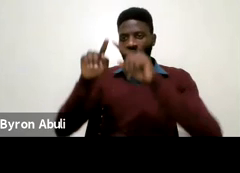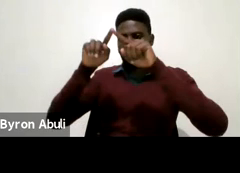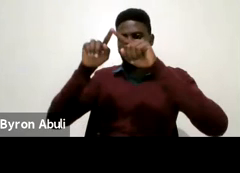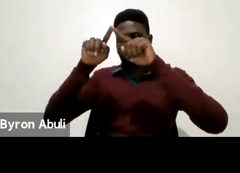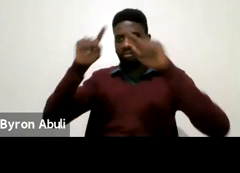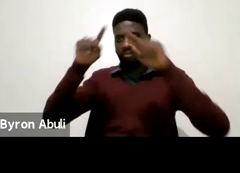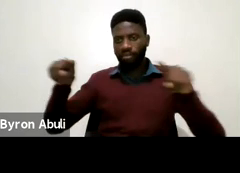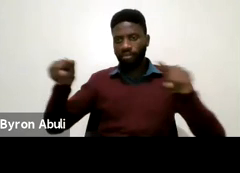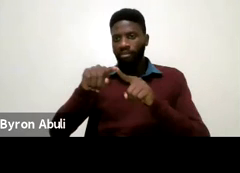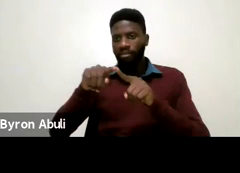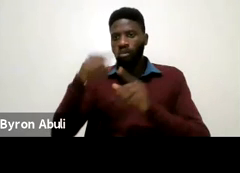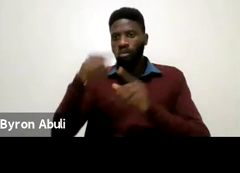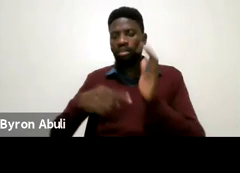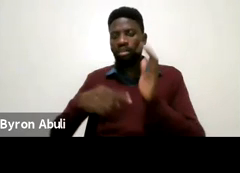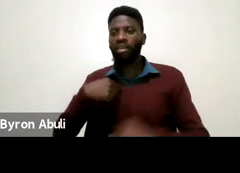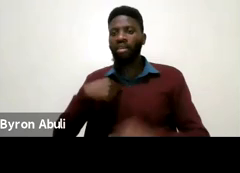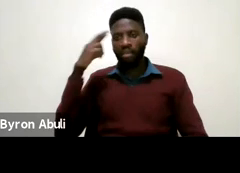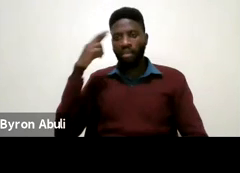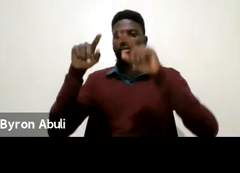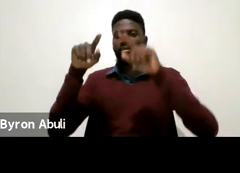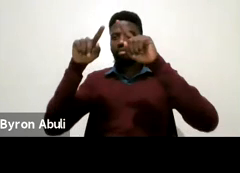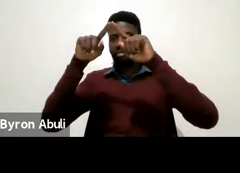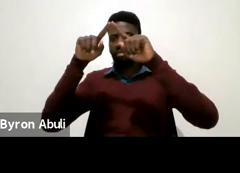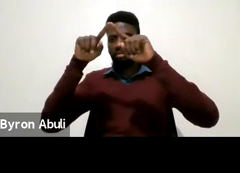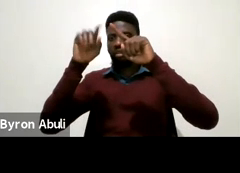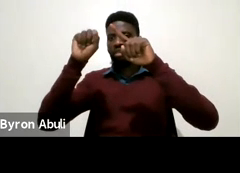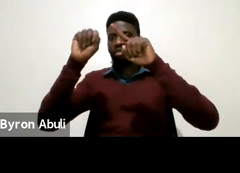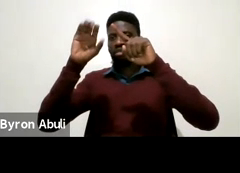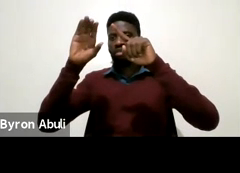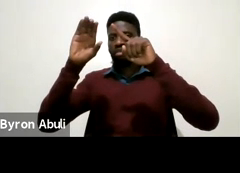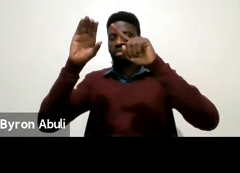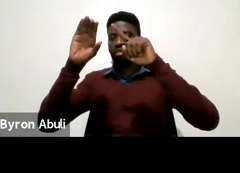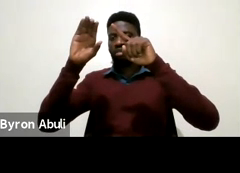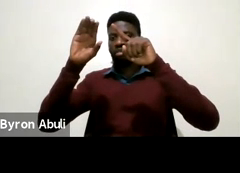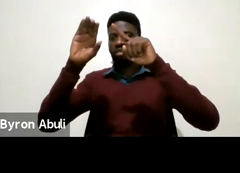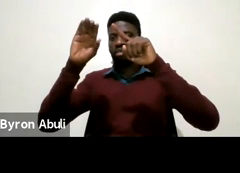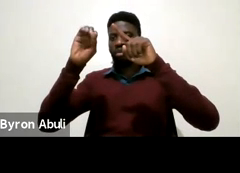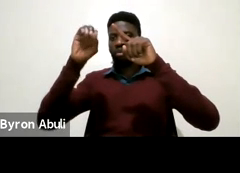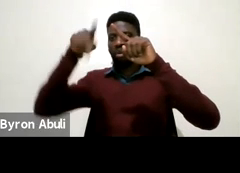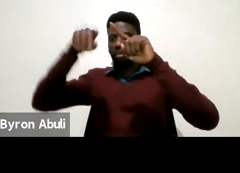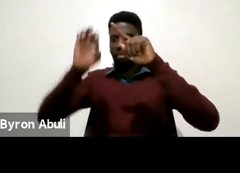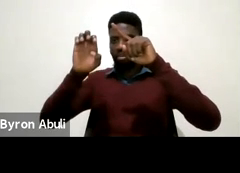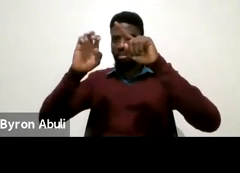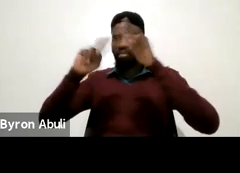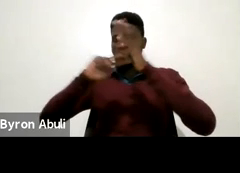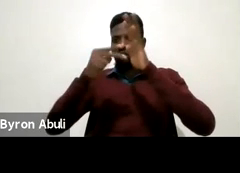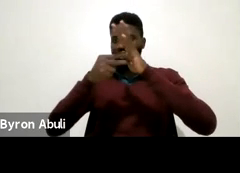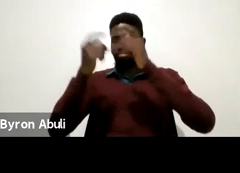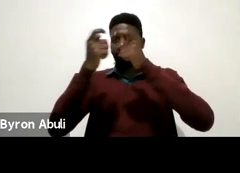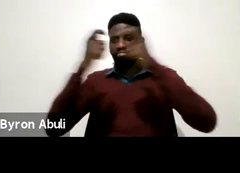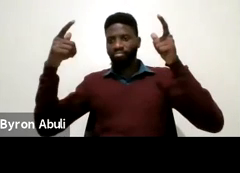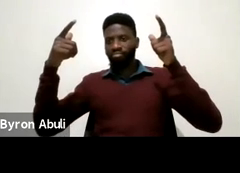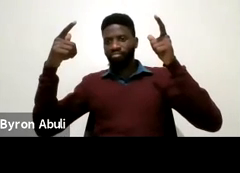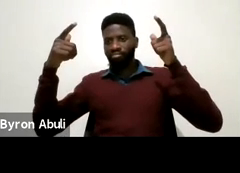I remember there's something to do with the scope. You need to understand the scope of the project. There is another side of the triangle that